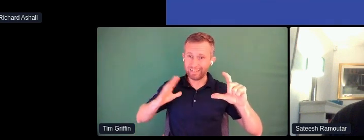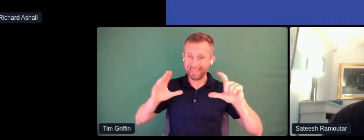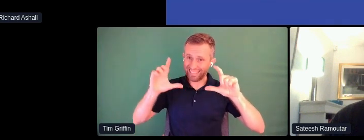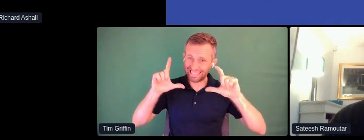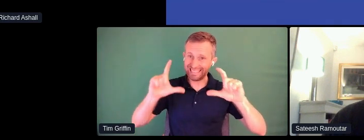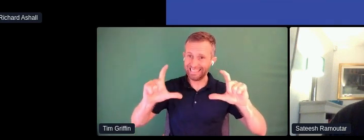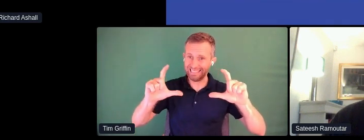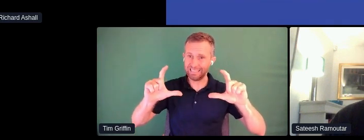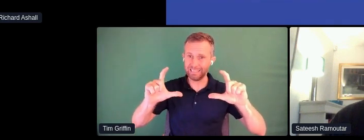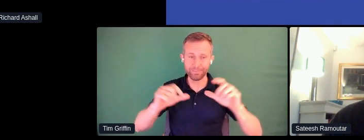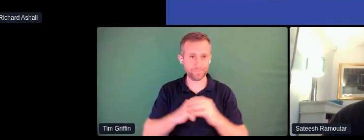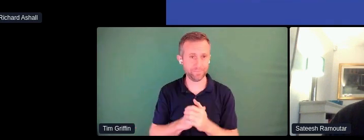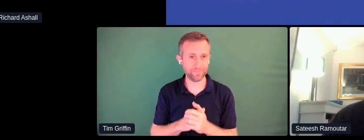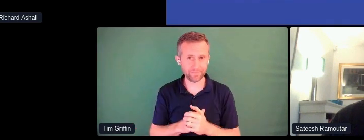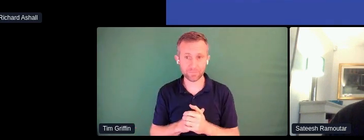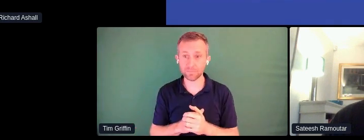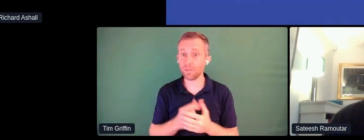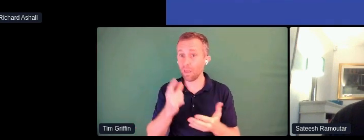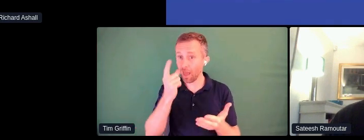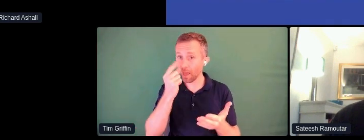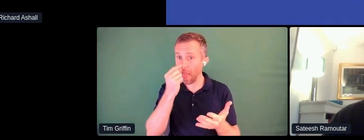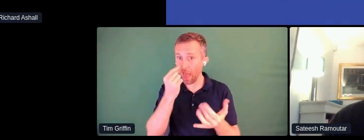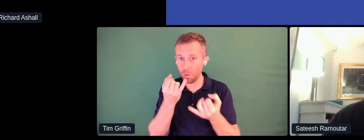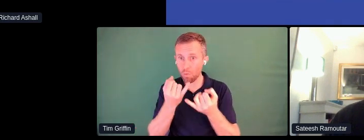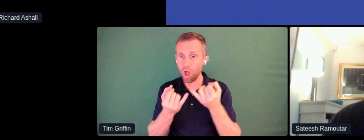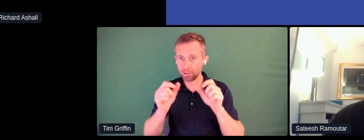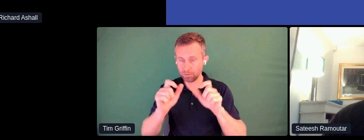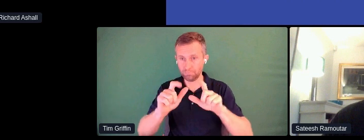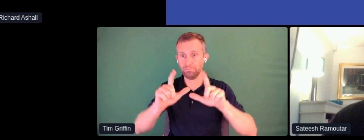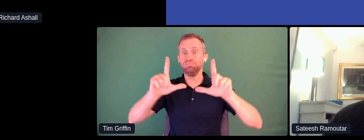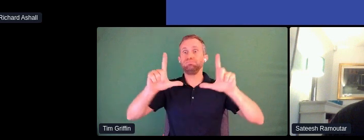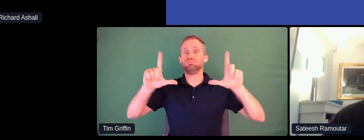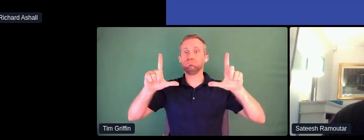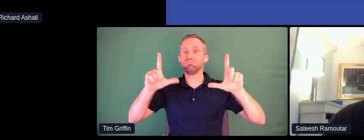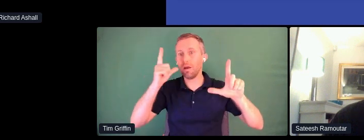with our Easology settings.